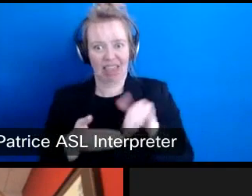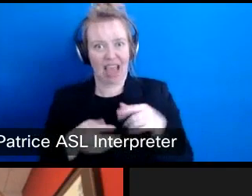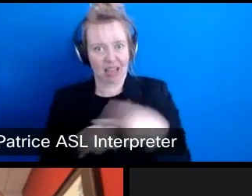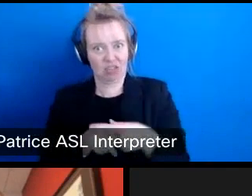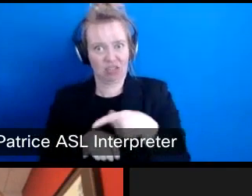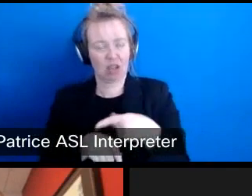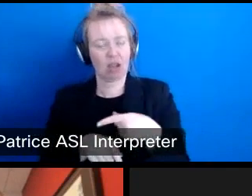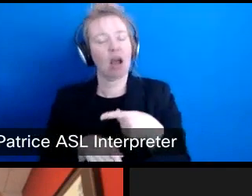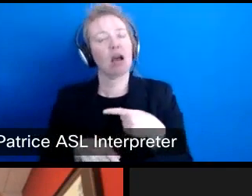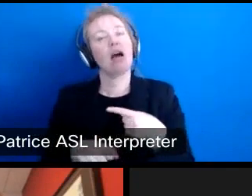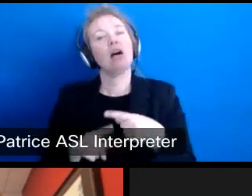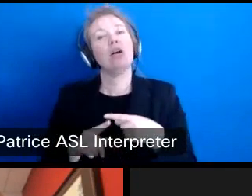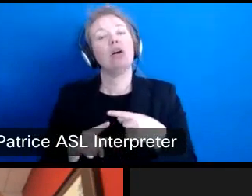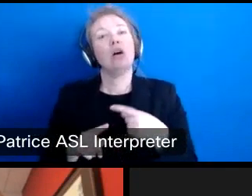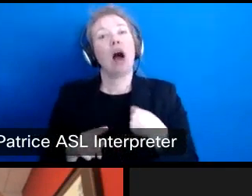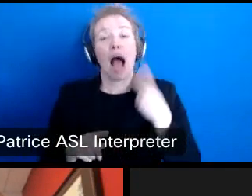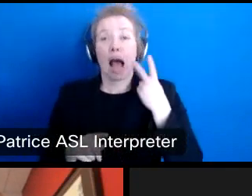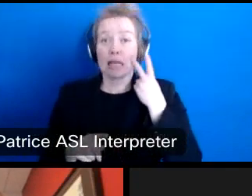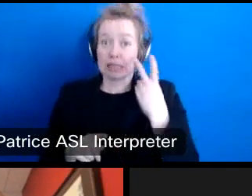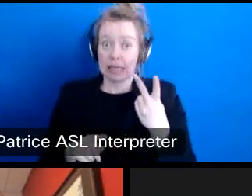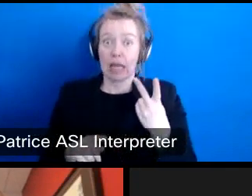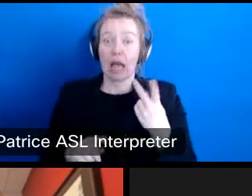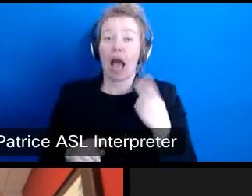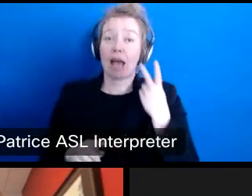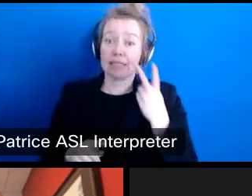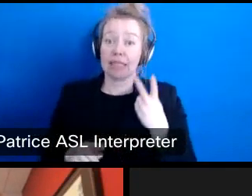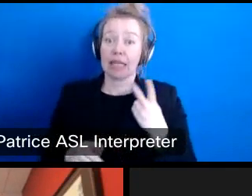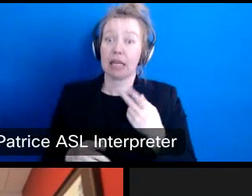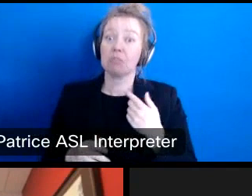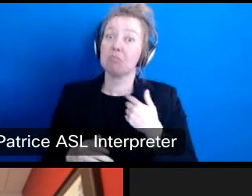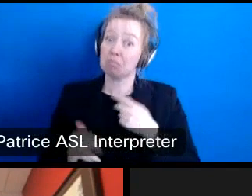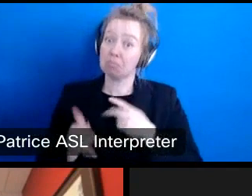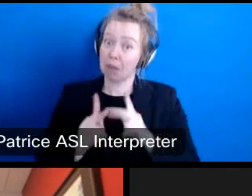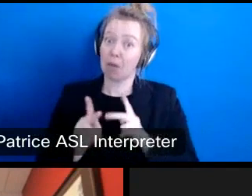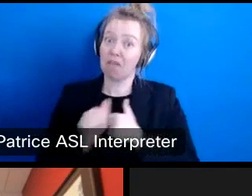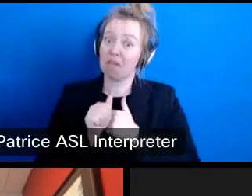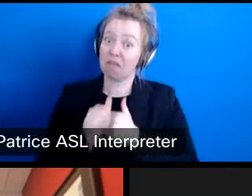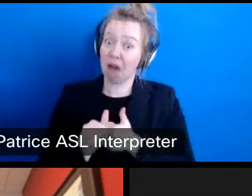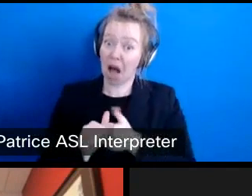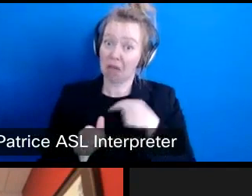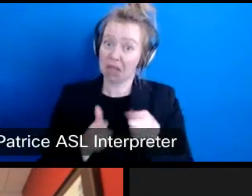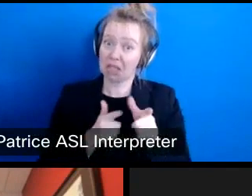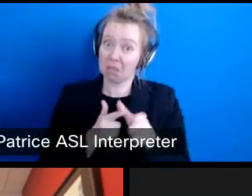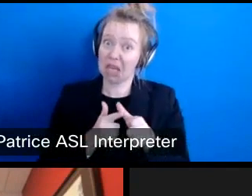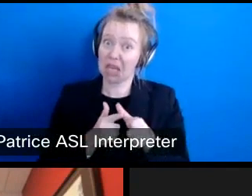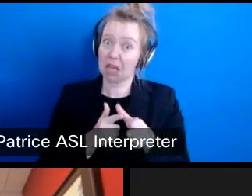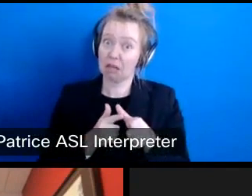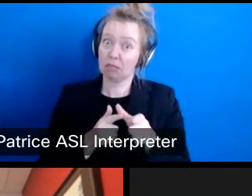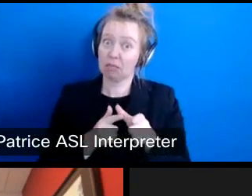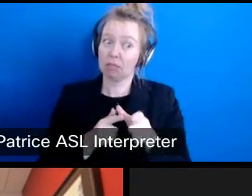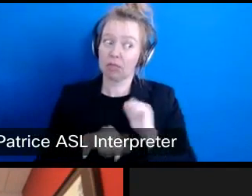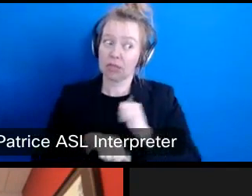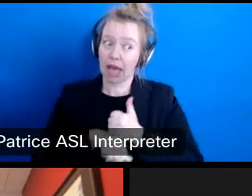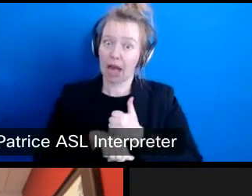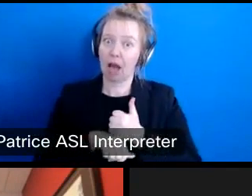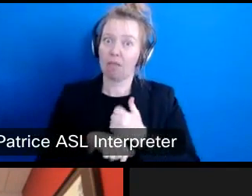I can tell you is that we have seen compliance happening in that location. And we can share this data with you. If you see the data from just a year